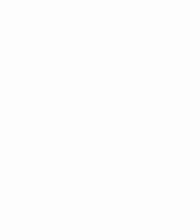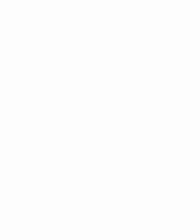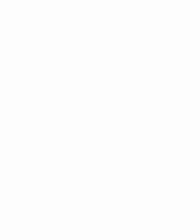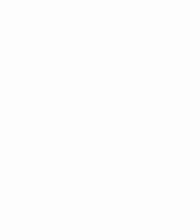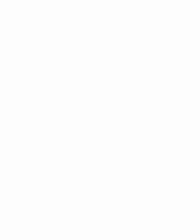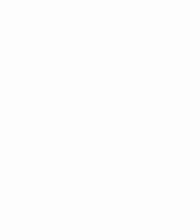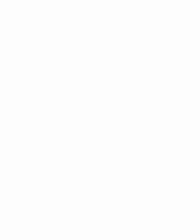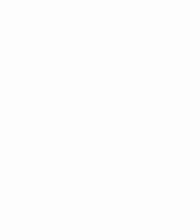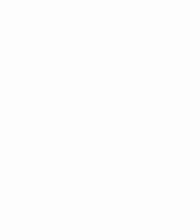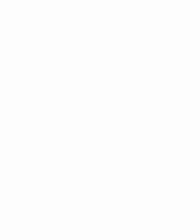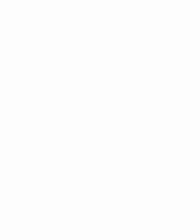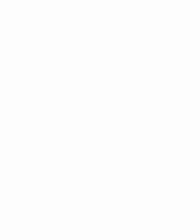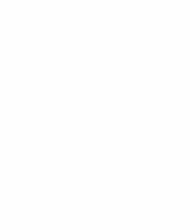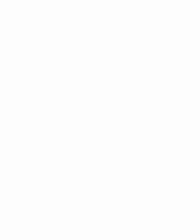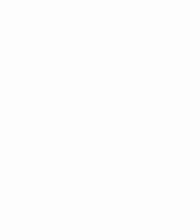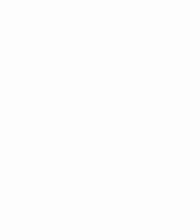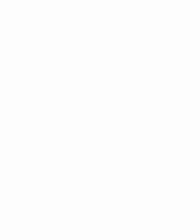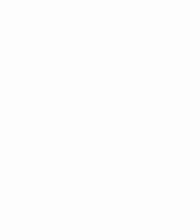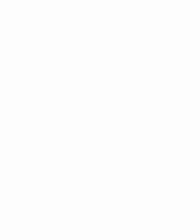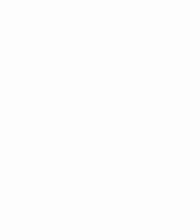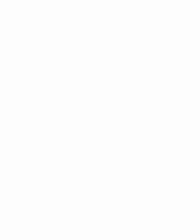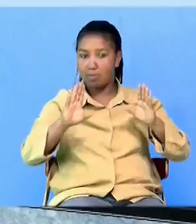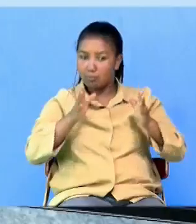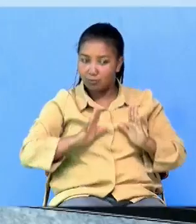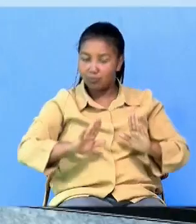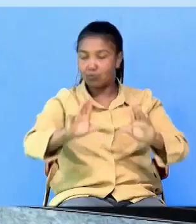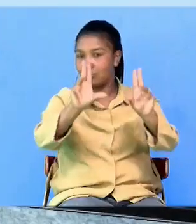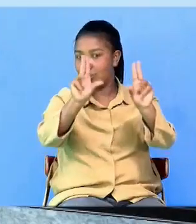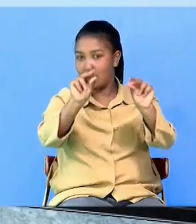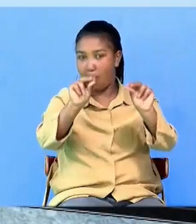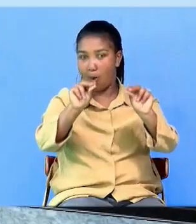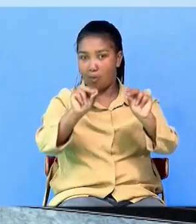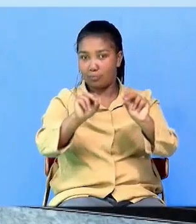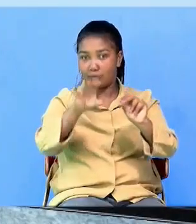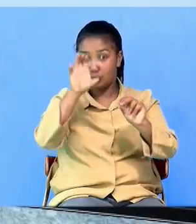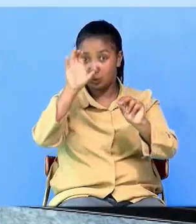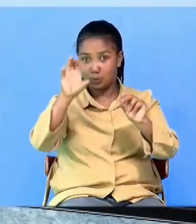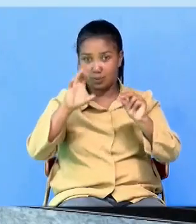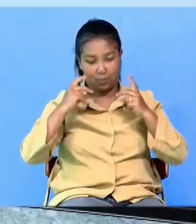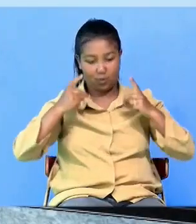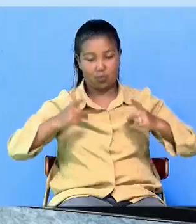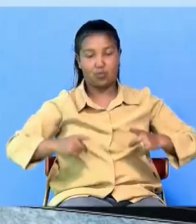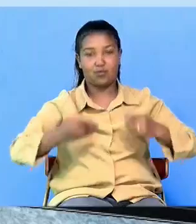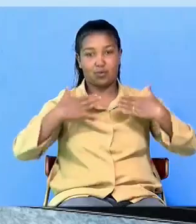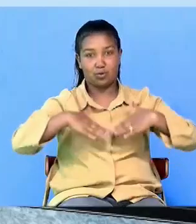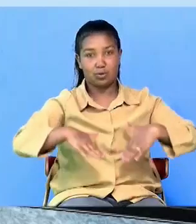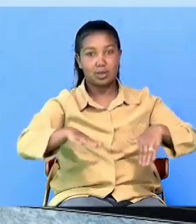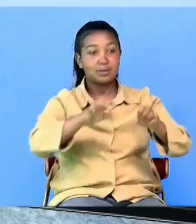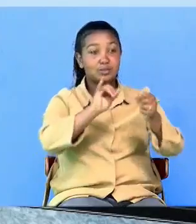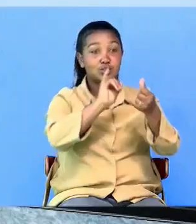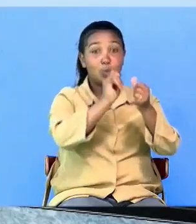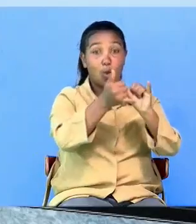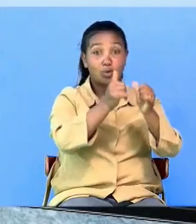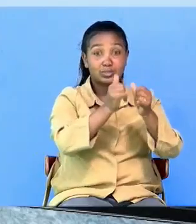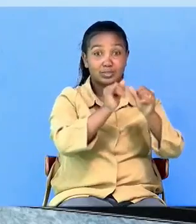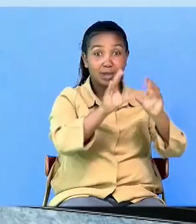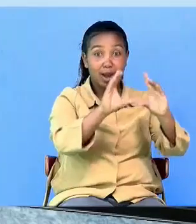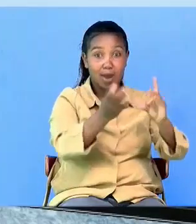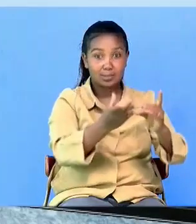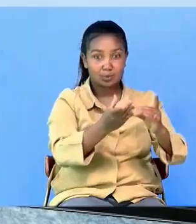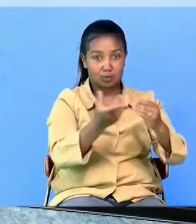compound. No one is giving you any permission just to move here and then. Even in the sports class, you have to